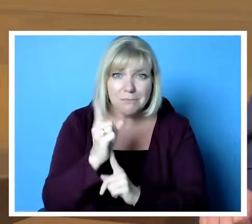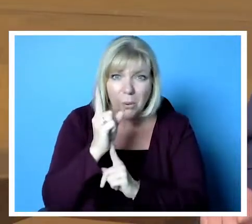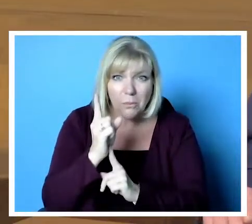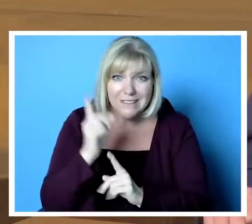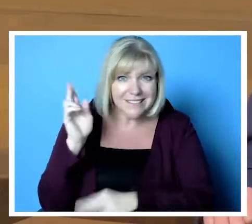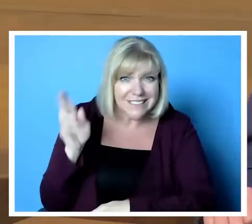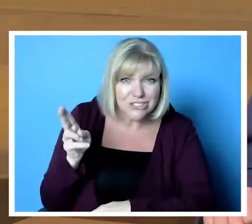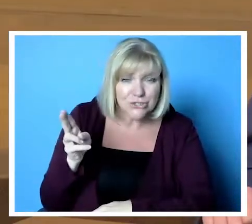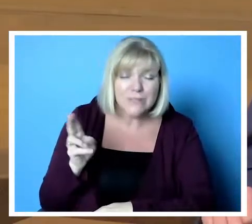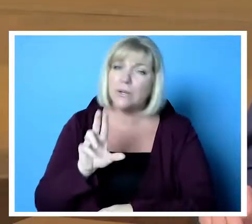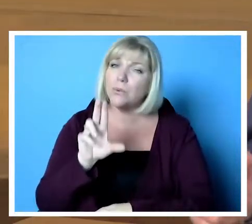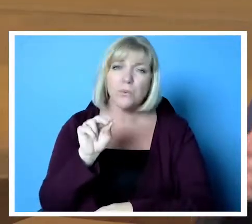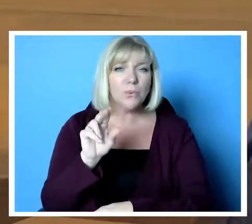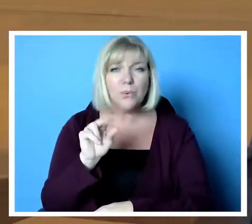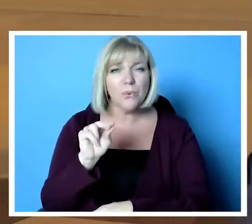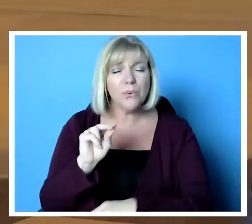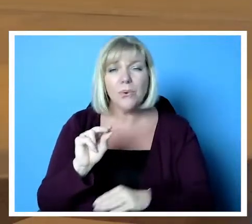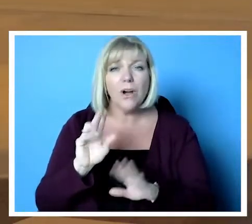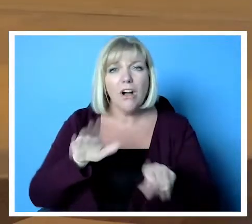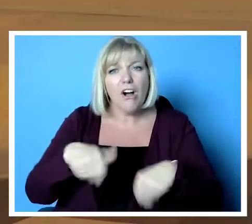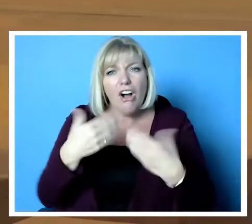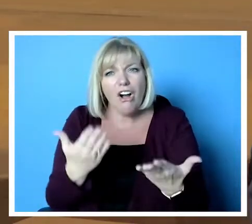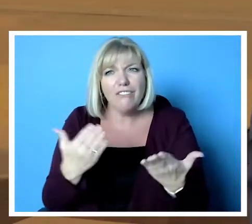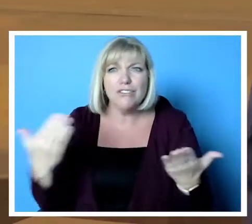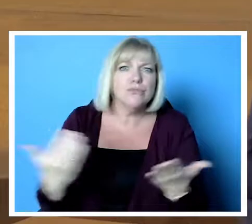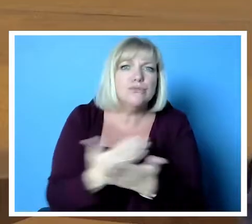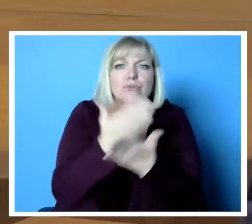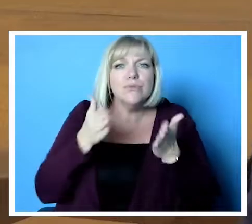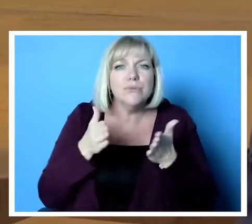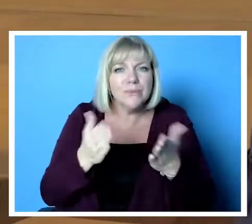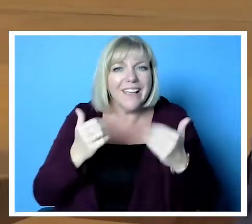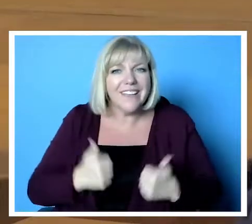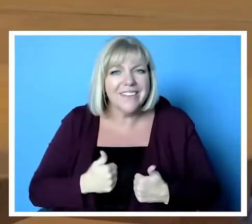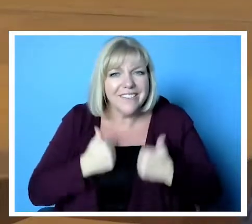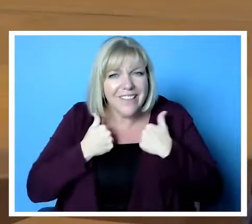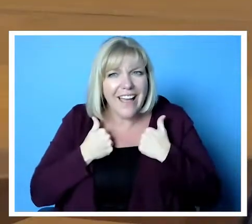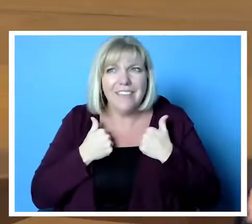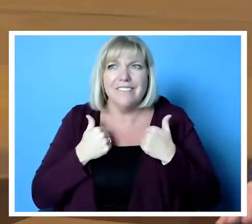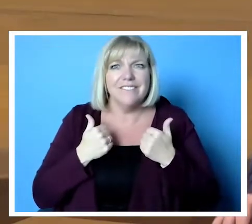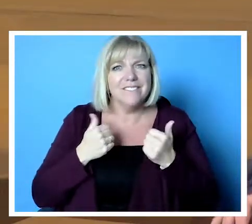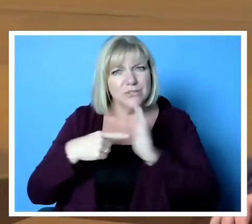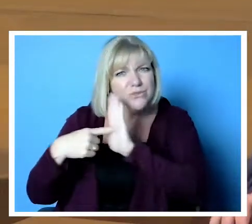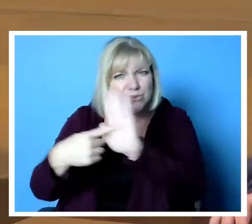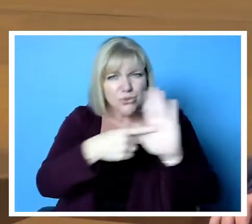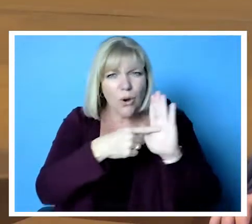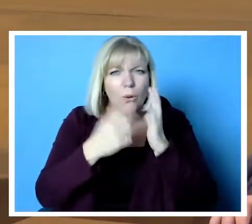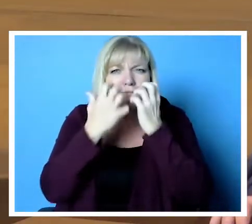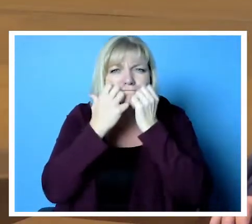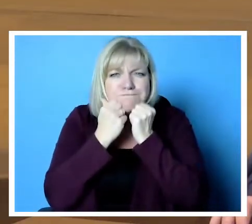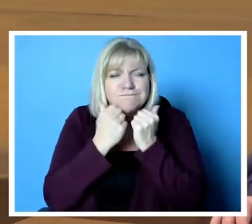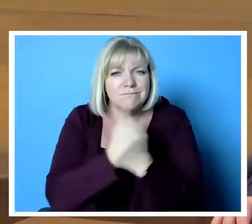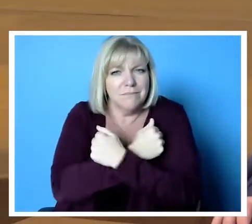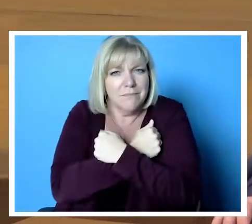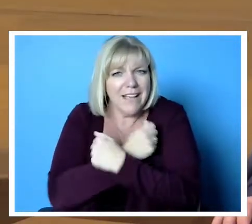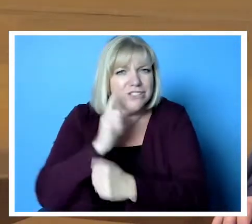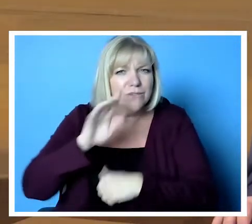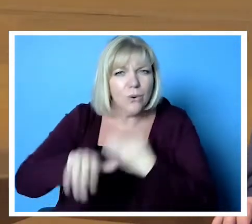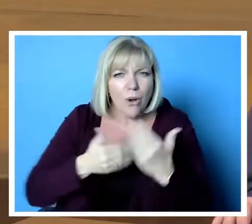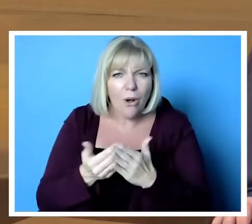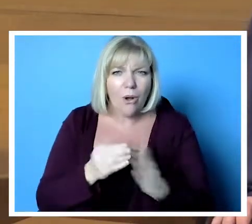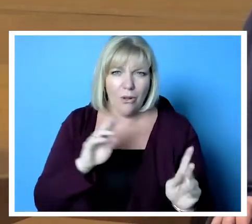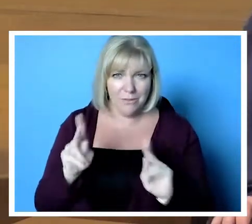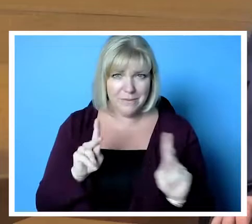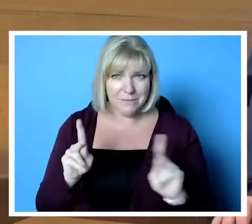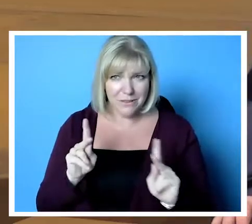a new way of life that has made a case of compassion for all, especially the least.